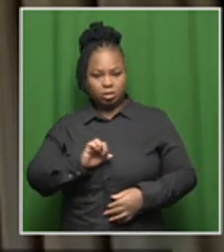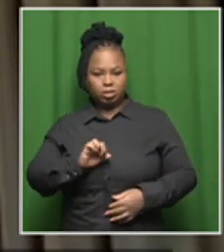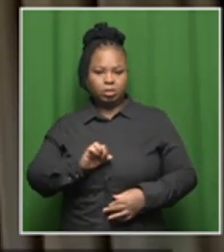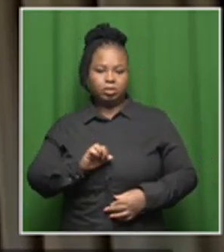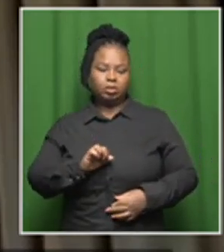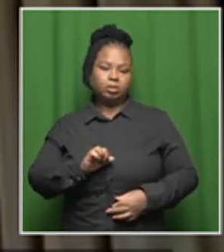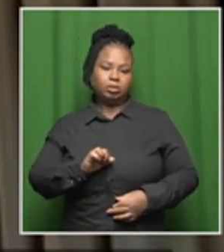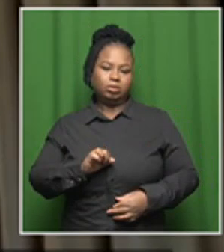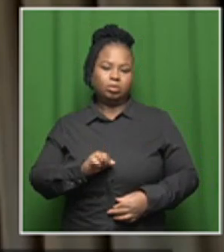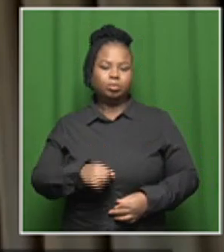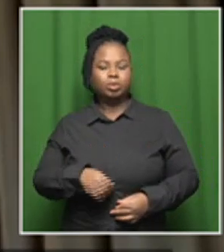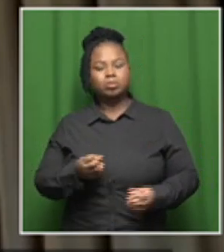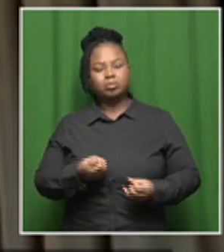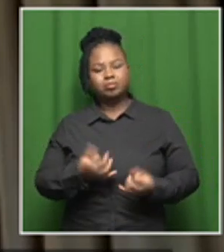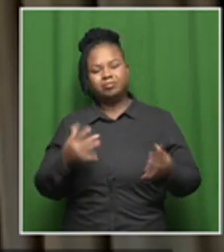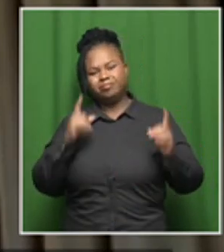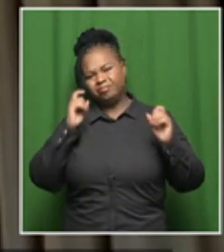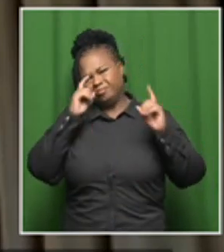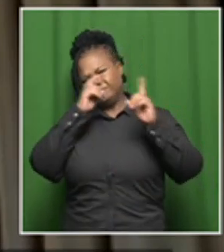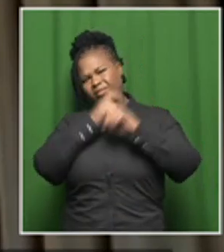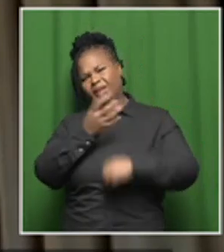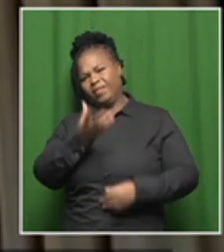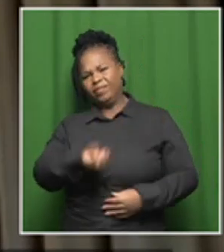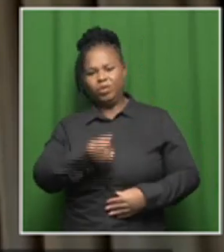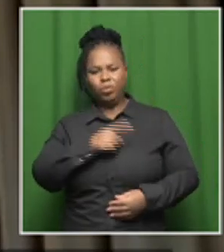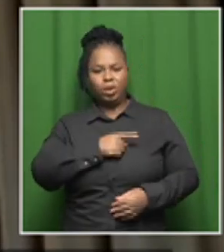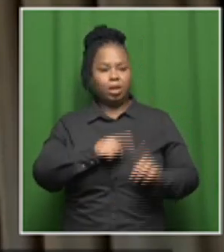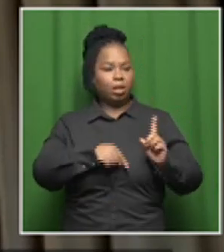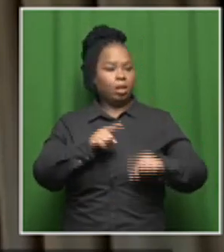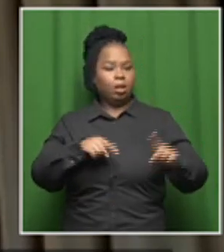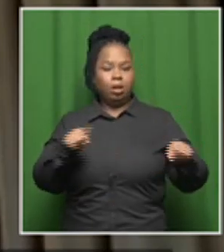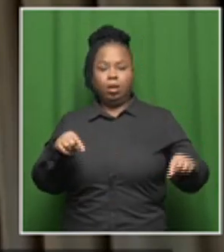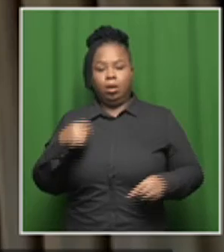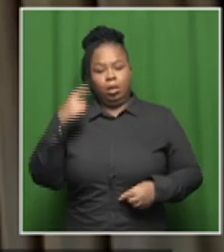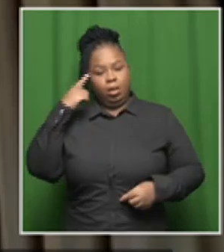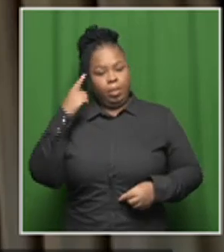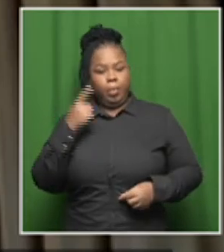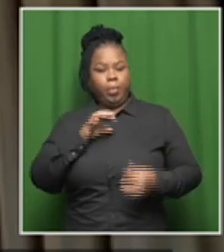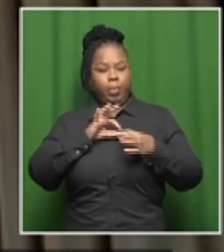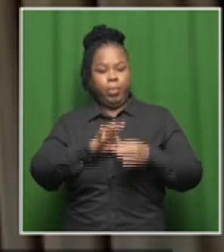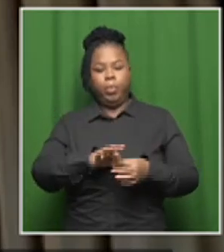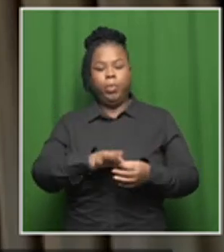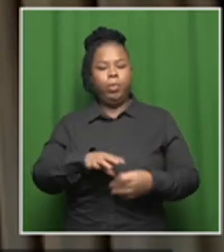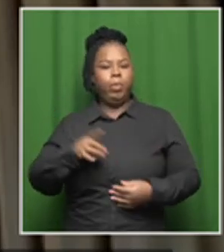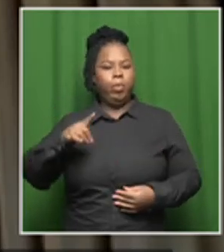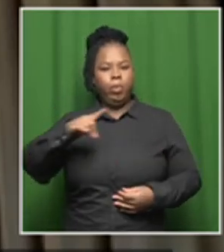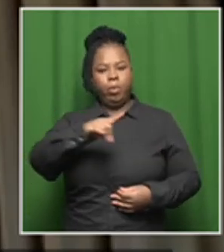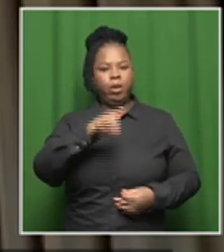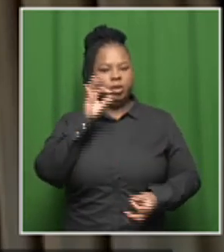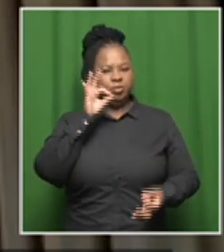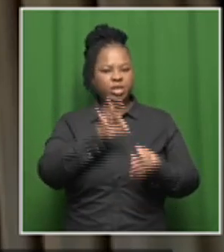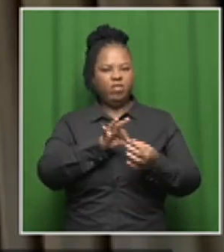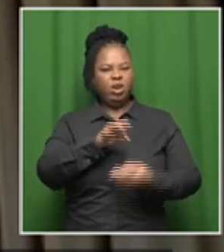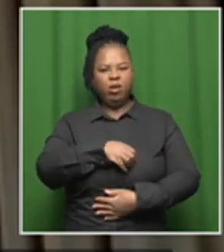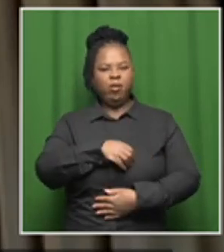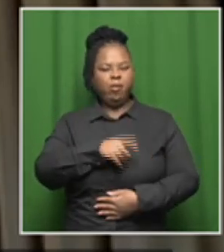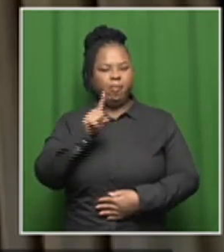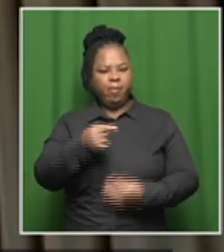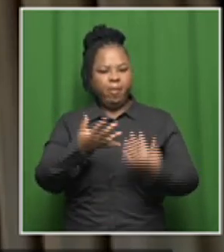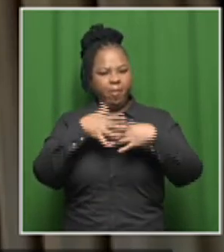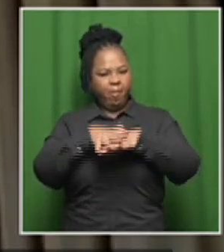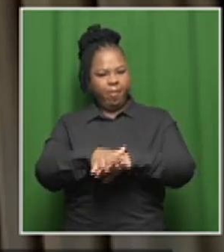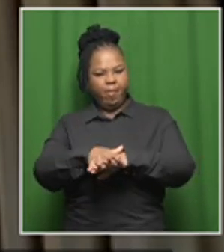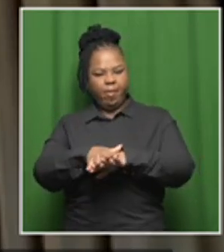are enormously complex if you think about all the variables that they have to deal with. Drones in particular then have to be able to integrate